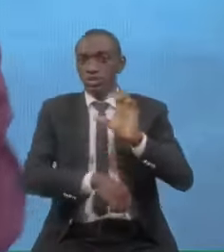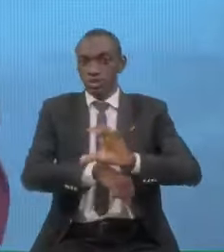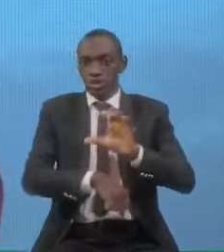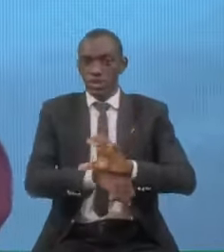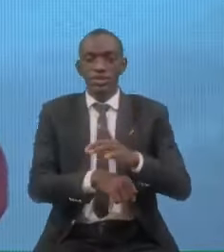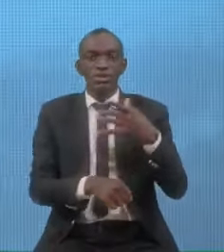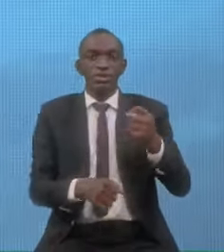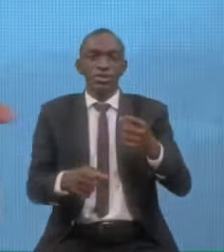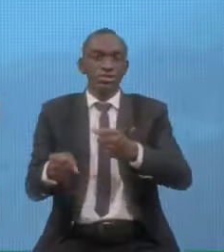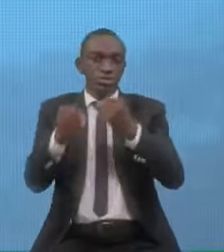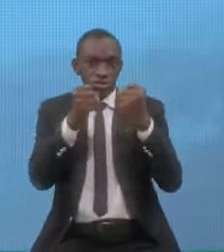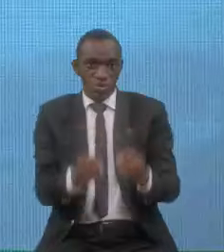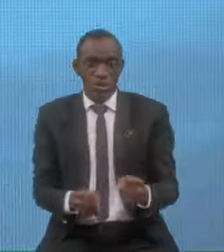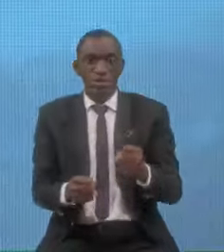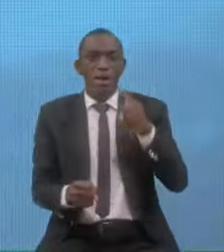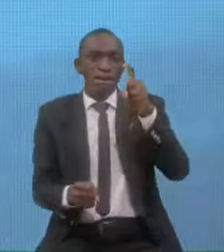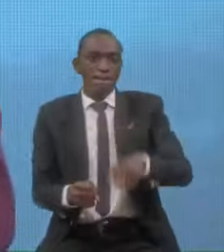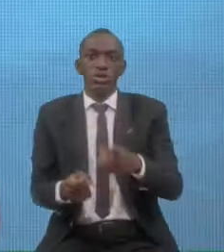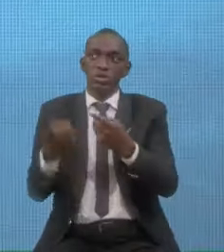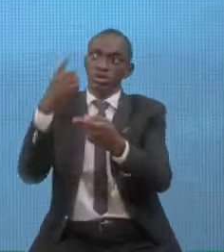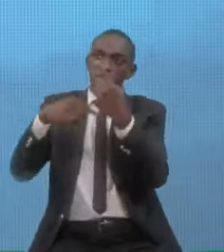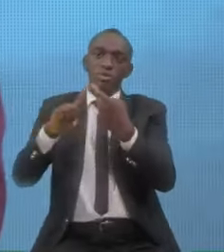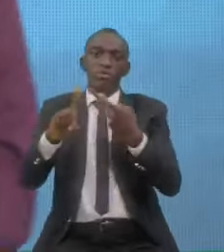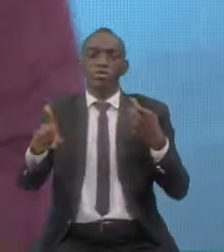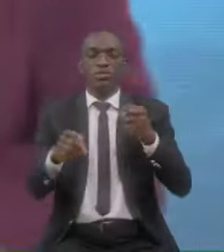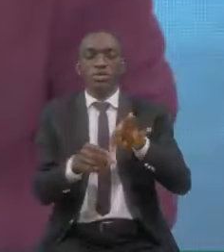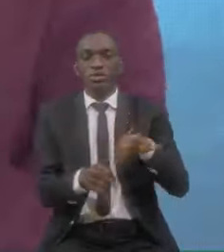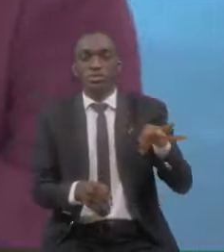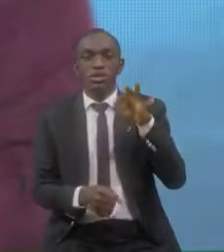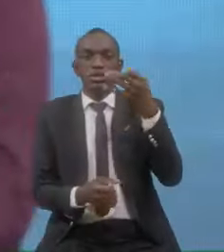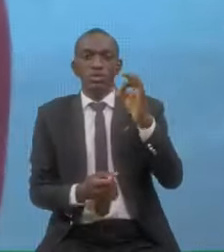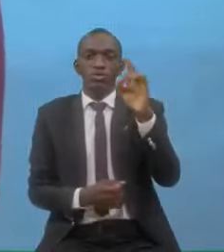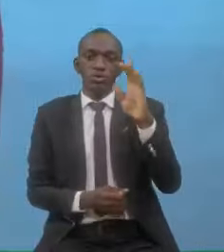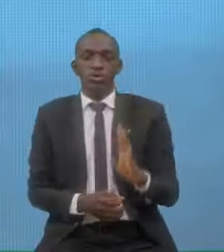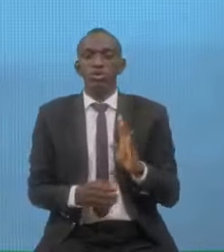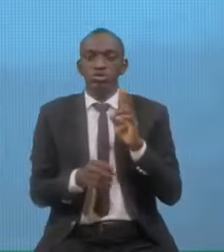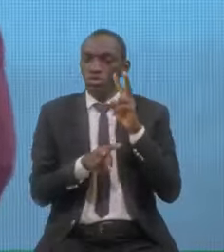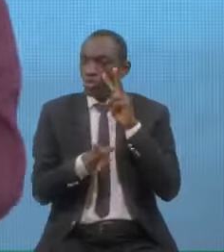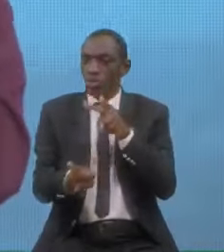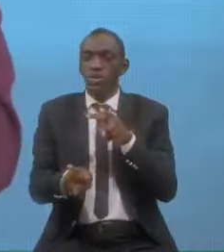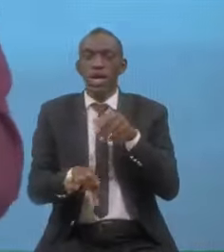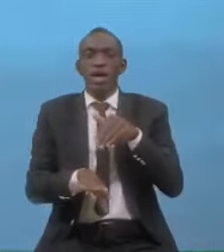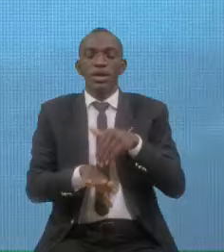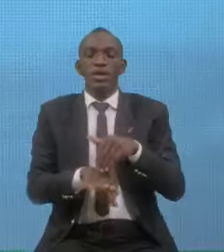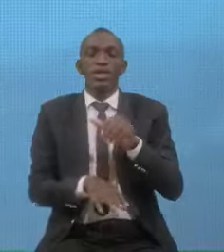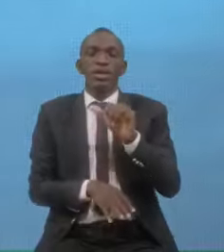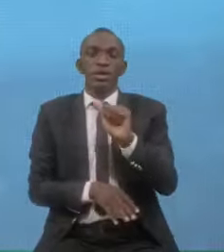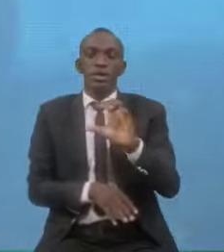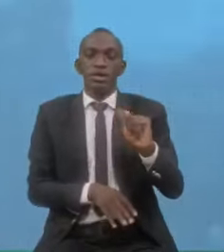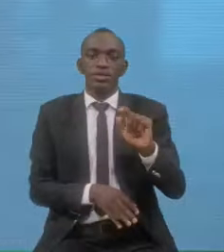to come from the Spirit of God. Look at Acts chapter 20, and I'm reading